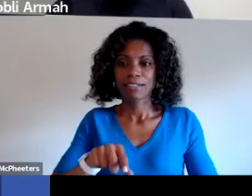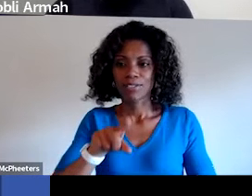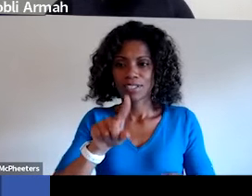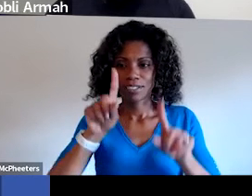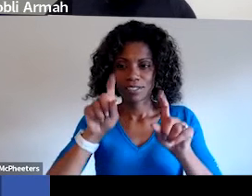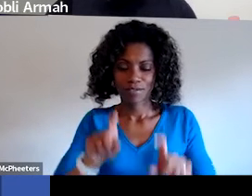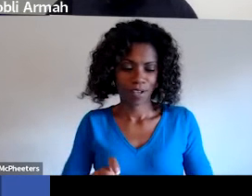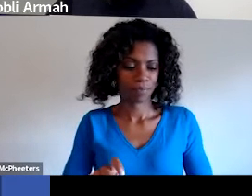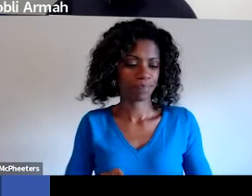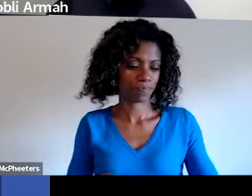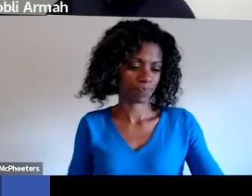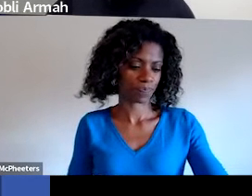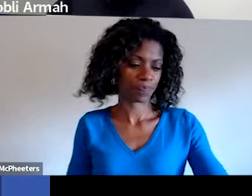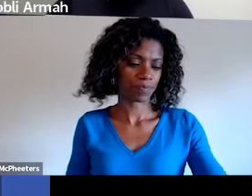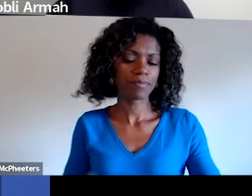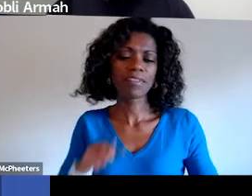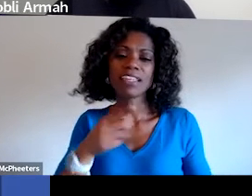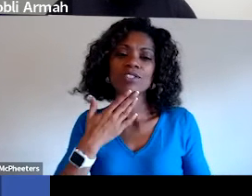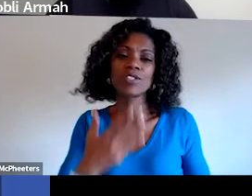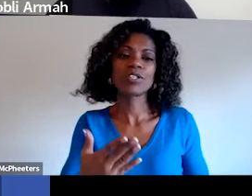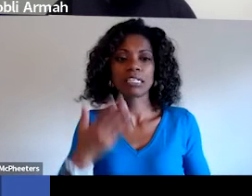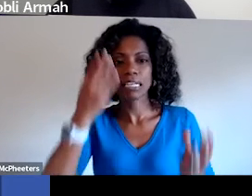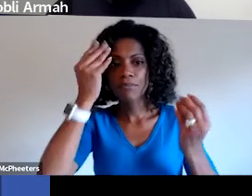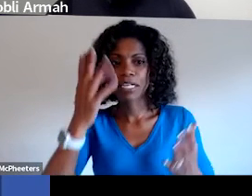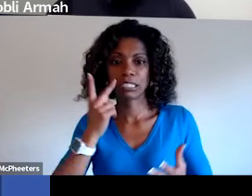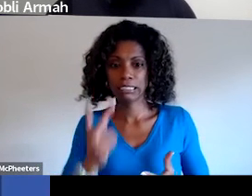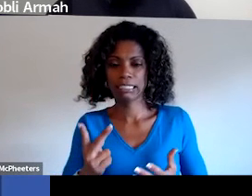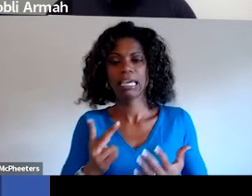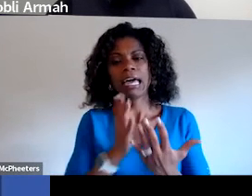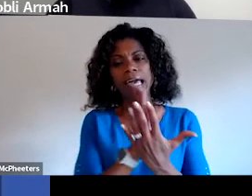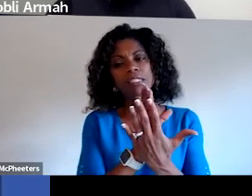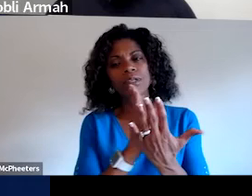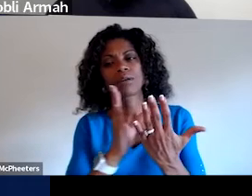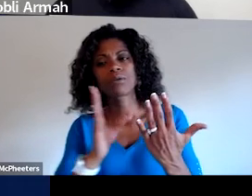moving on, but this is good data for us to have as we move forward.